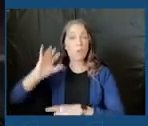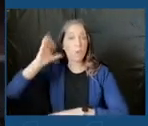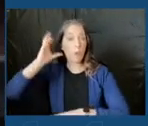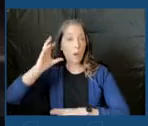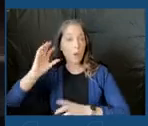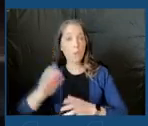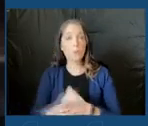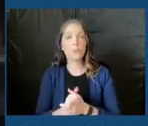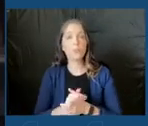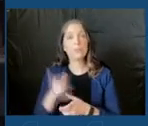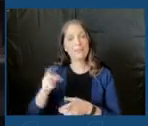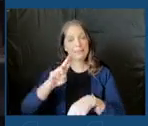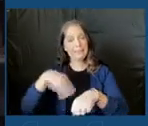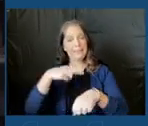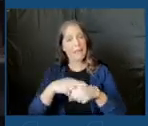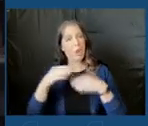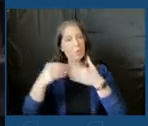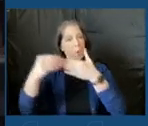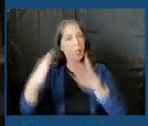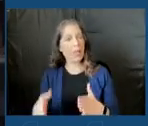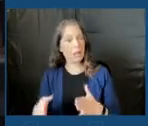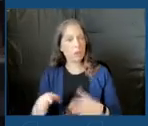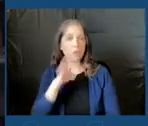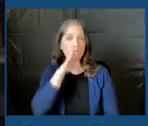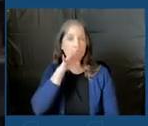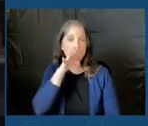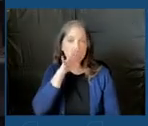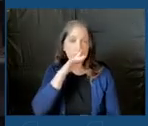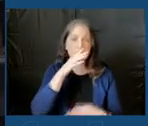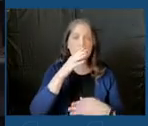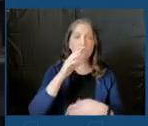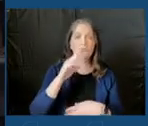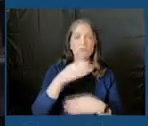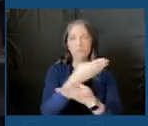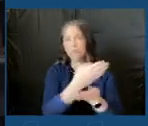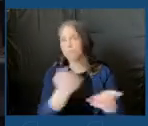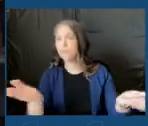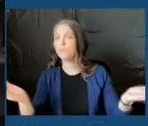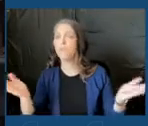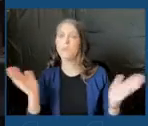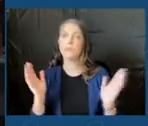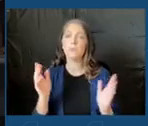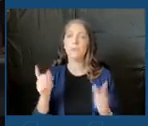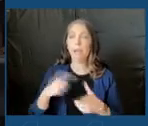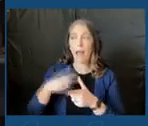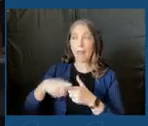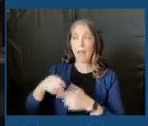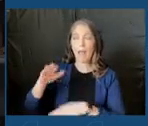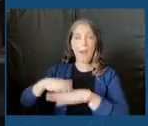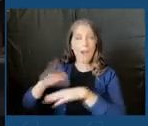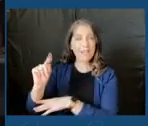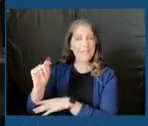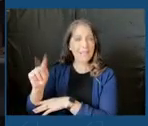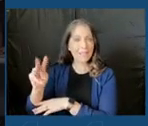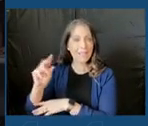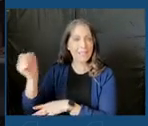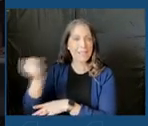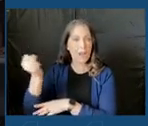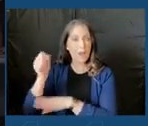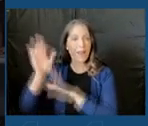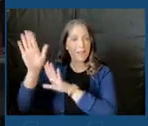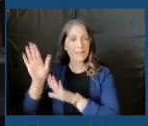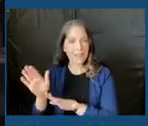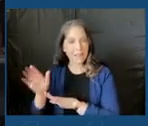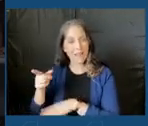speaks to the country and listens 5 days a week, and then he's on cable TV, on MSNBC, on Saturday and Sunday. There's no other